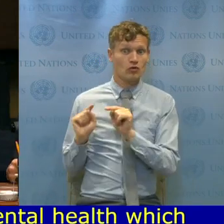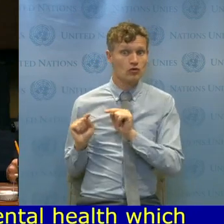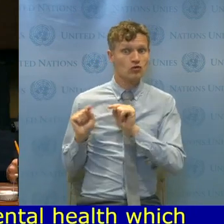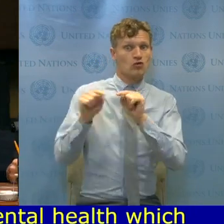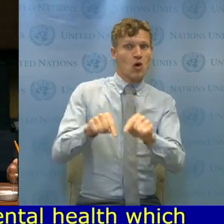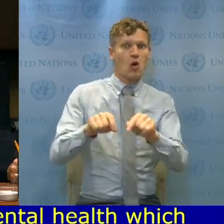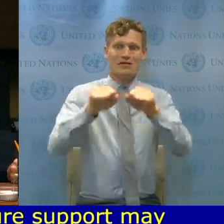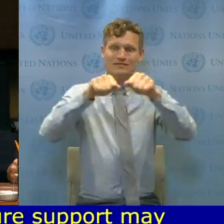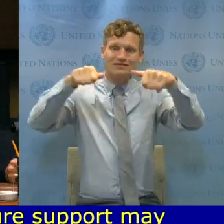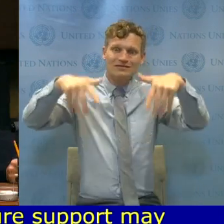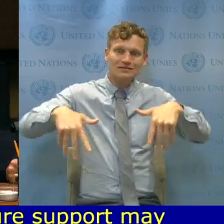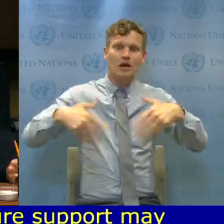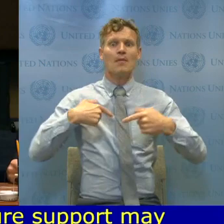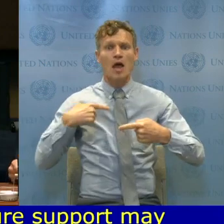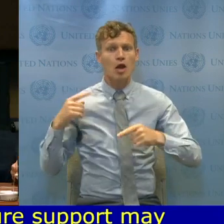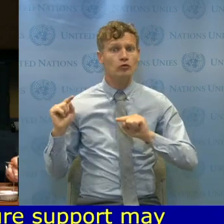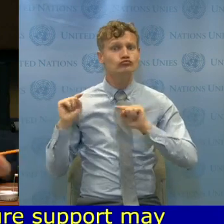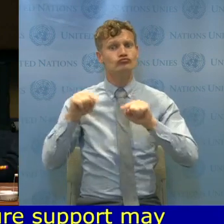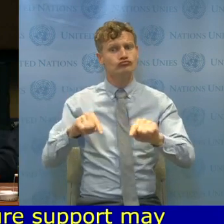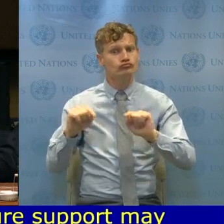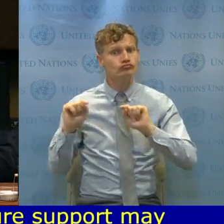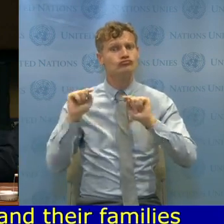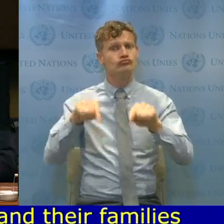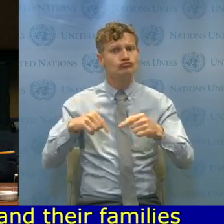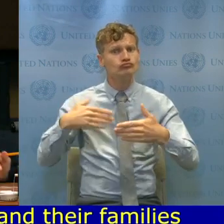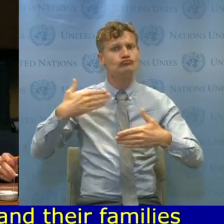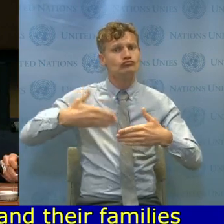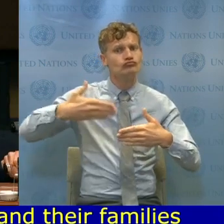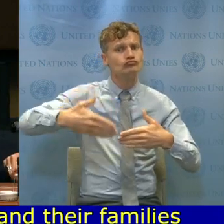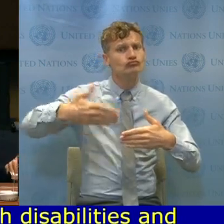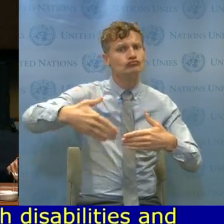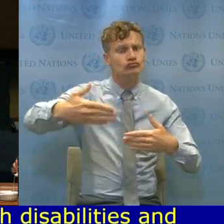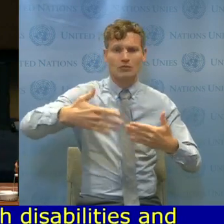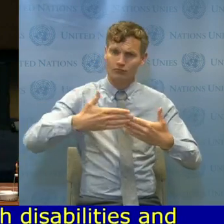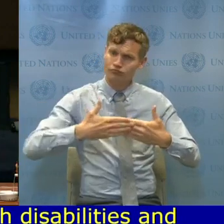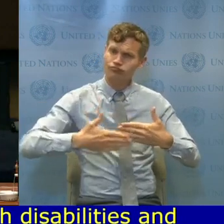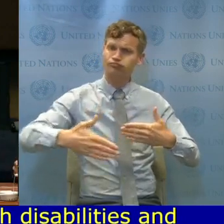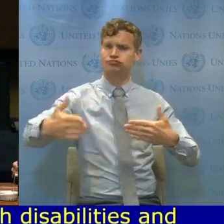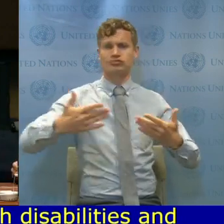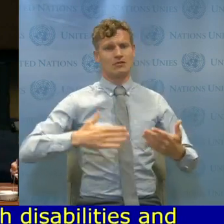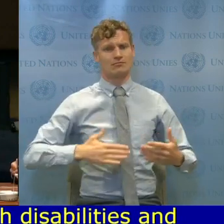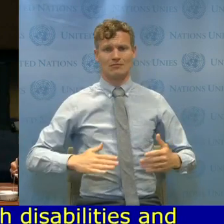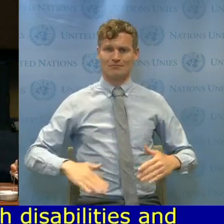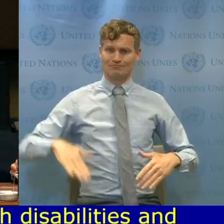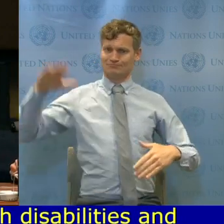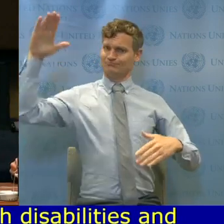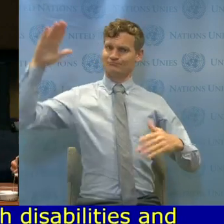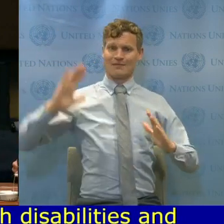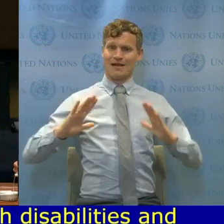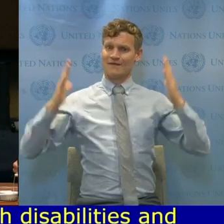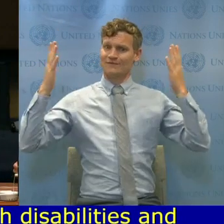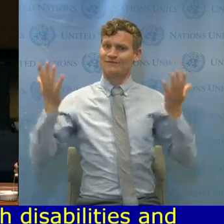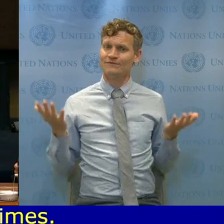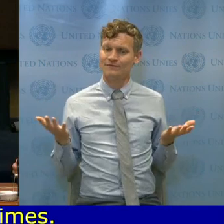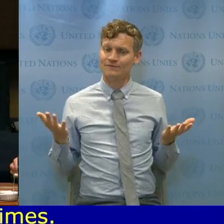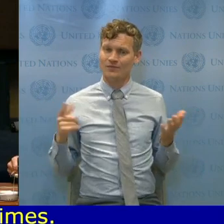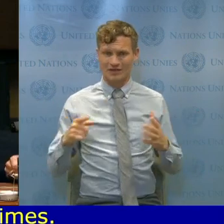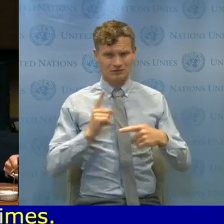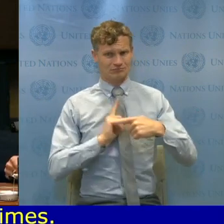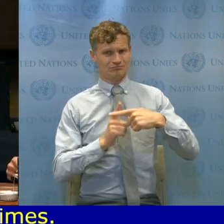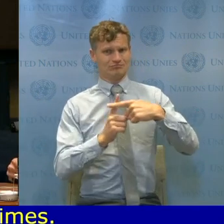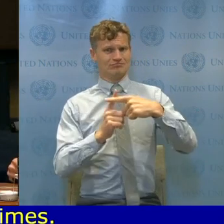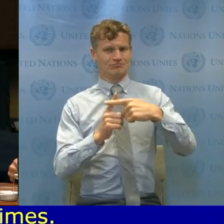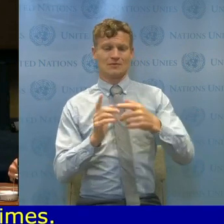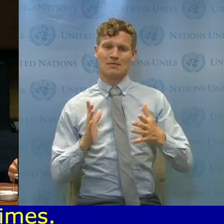their lifetimes. To this end, the healthcare delivery system for persons with disabilities should operate a peer support programs